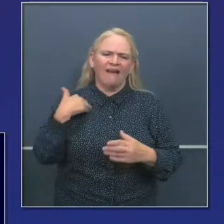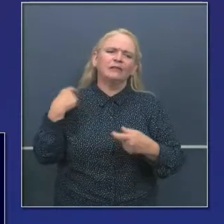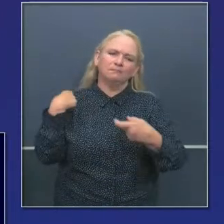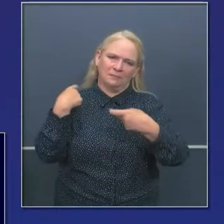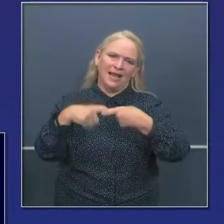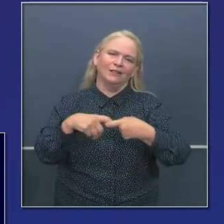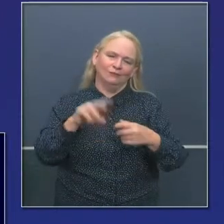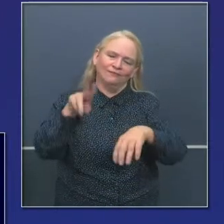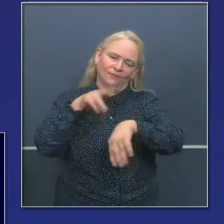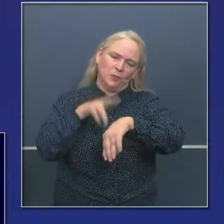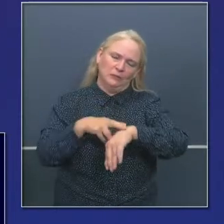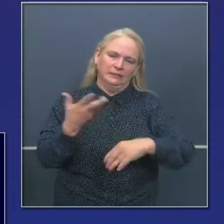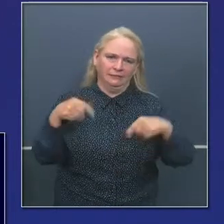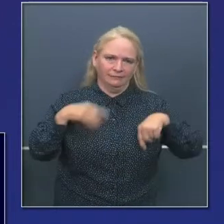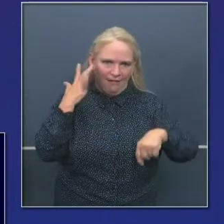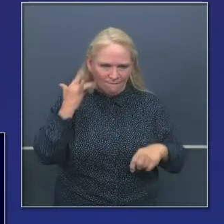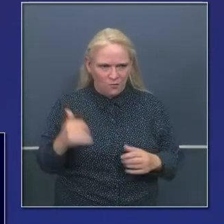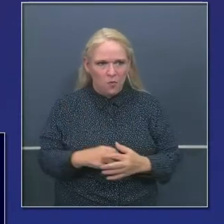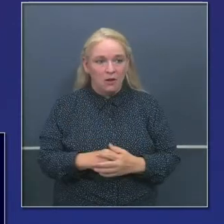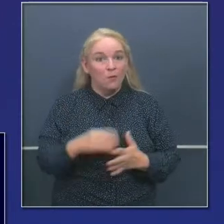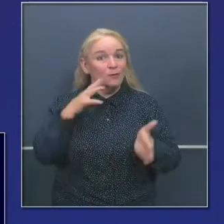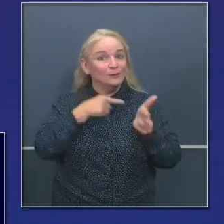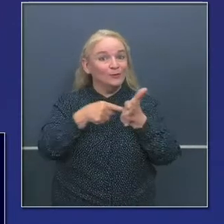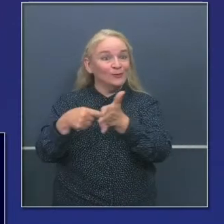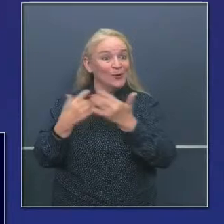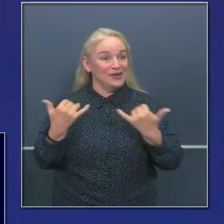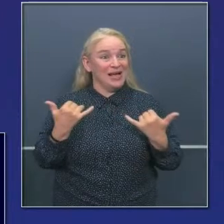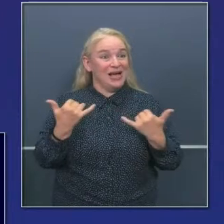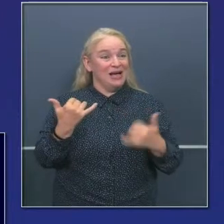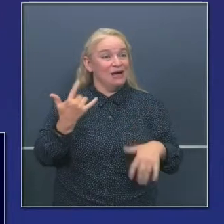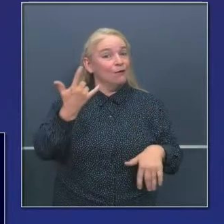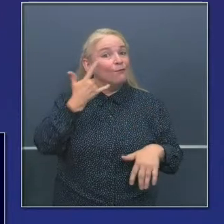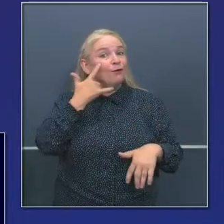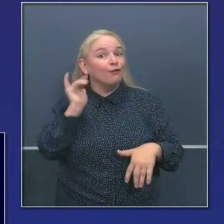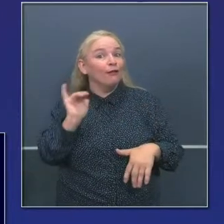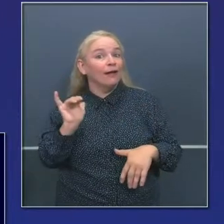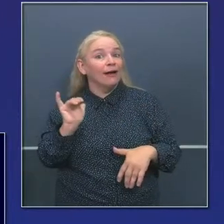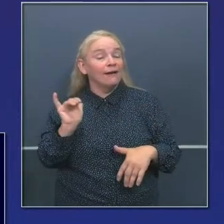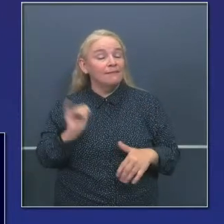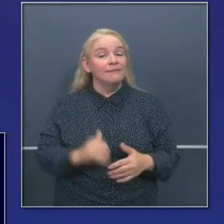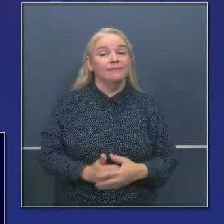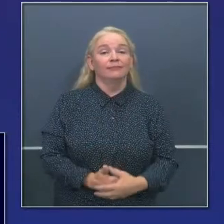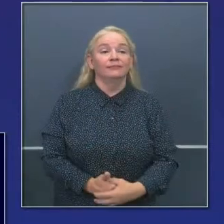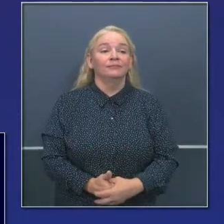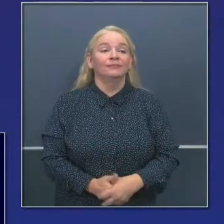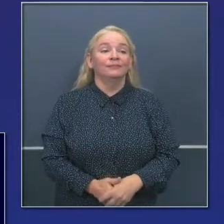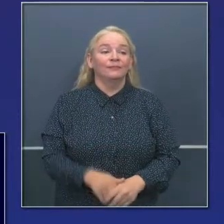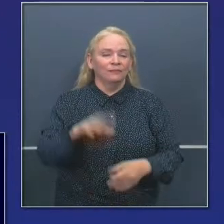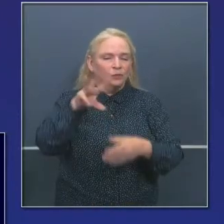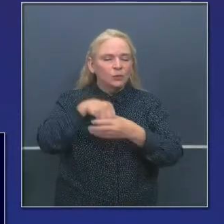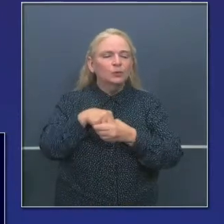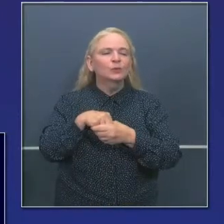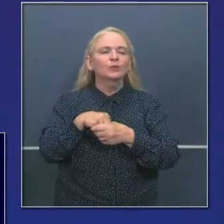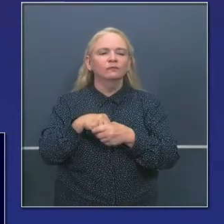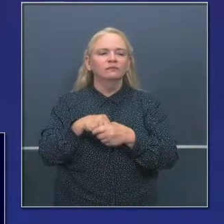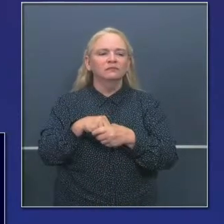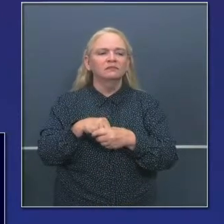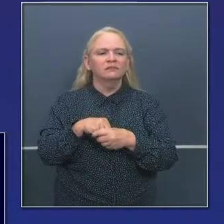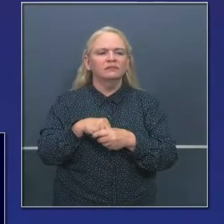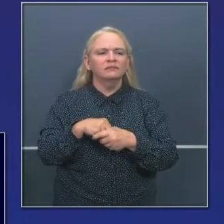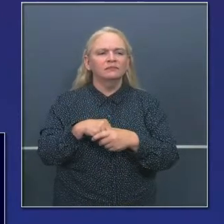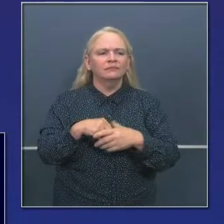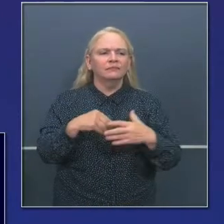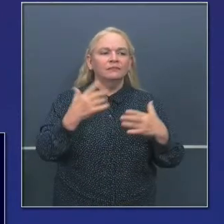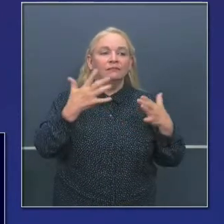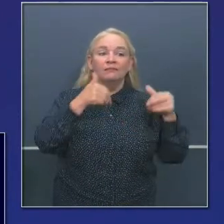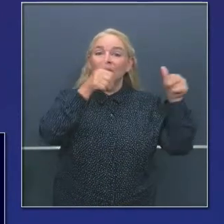preview of what this public service announcement will look like. It includes, and I'll get to that in a moment, some